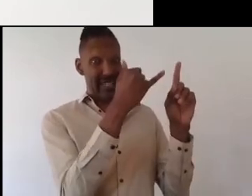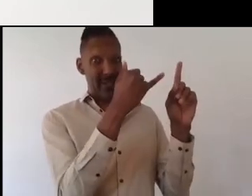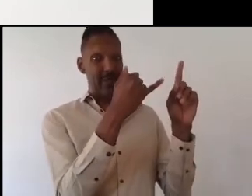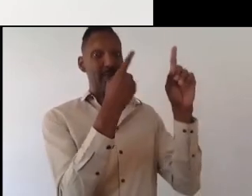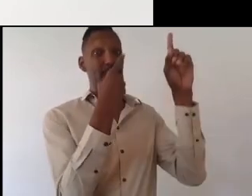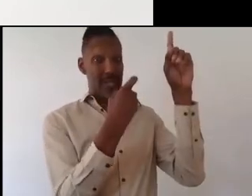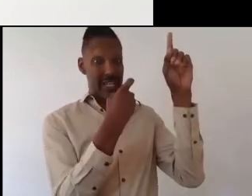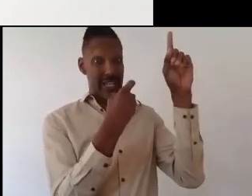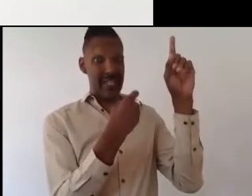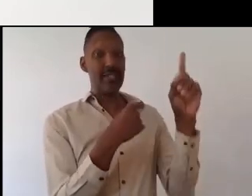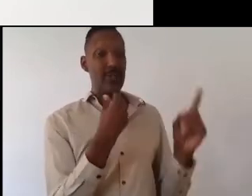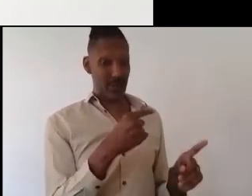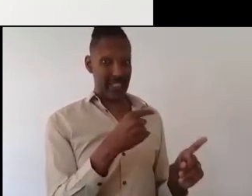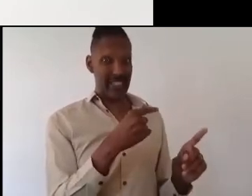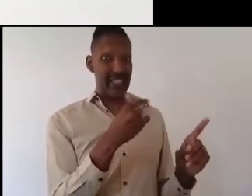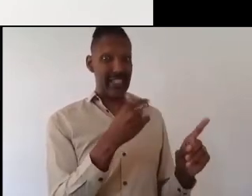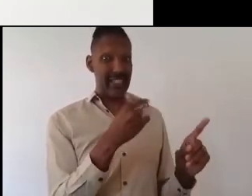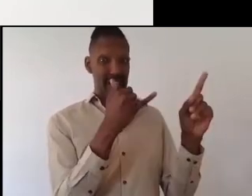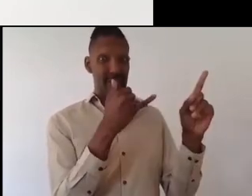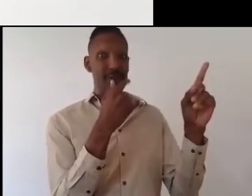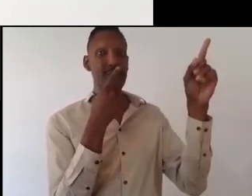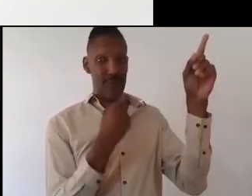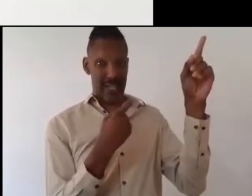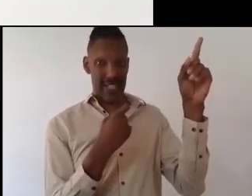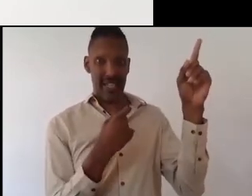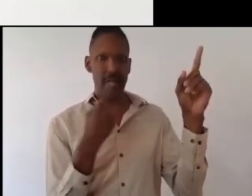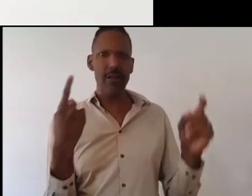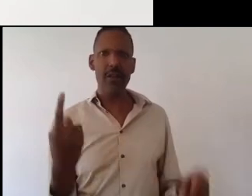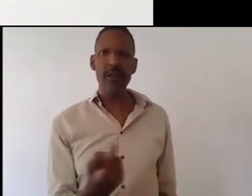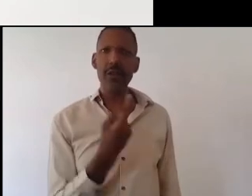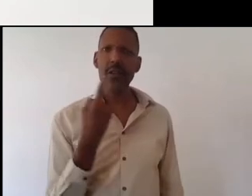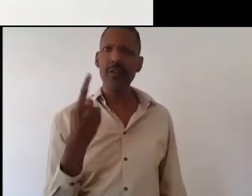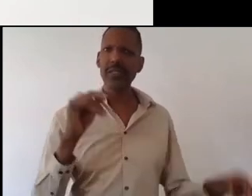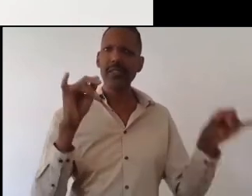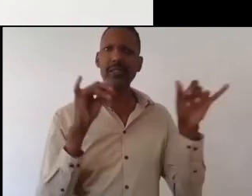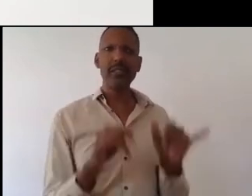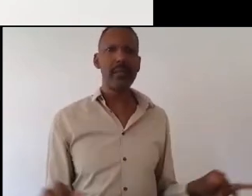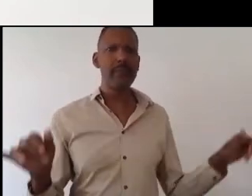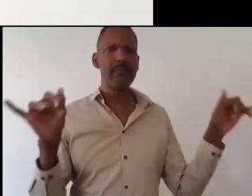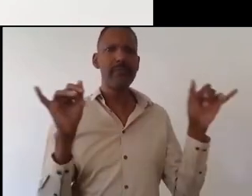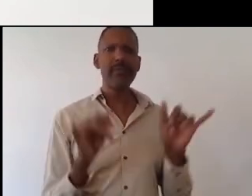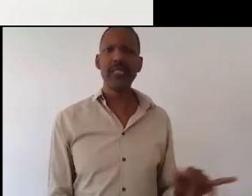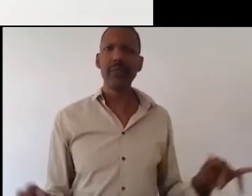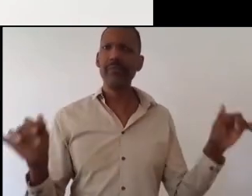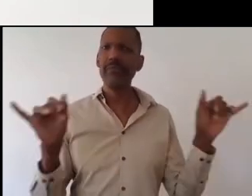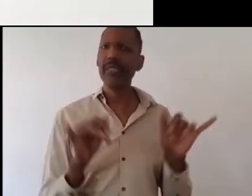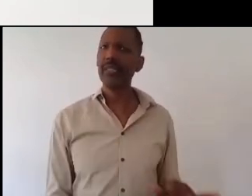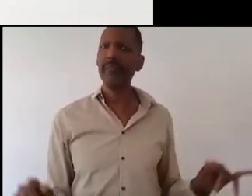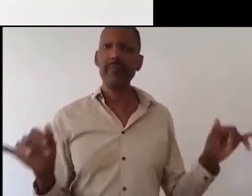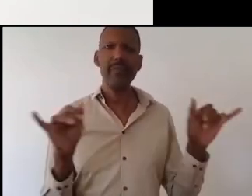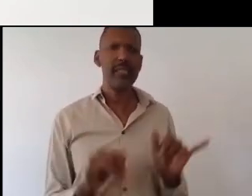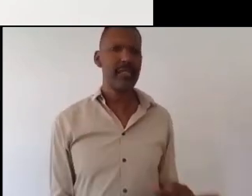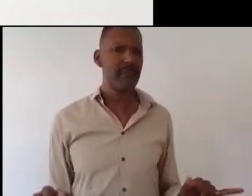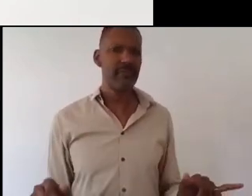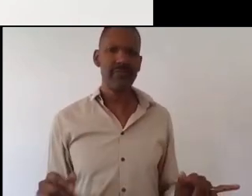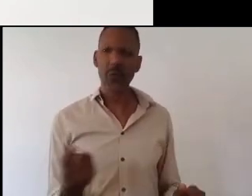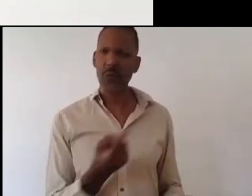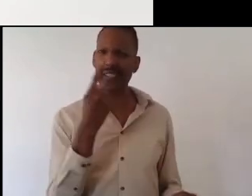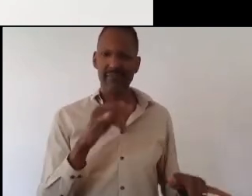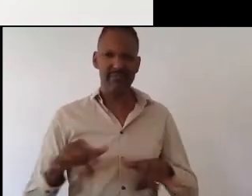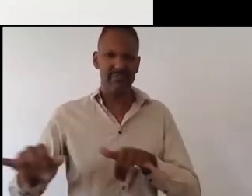can look for that pattern. And in terms of thinking about colors often